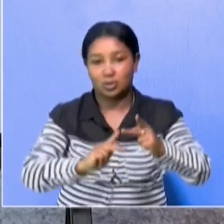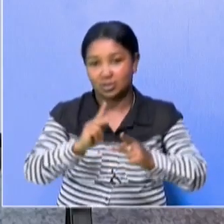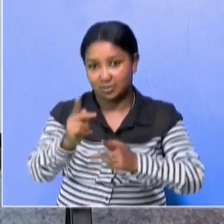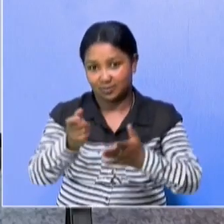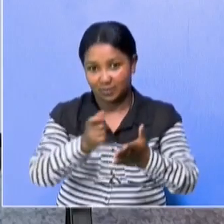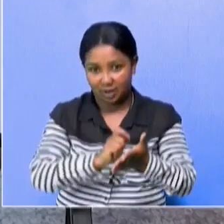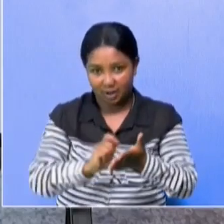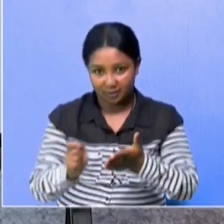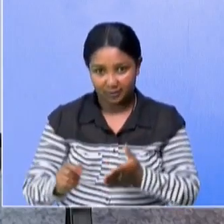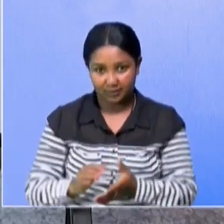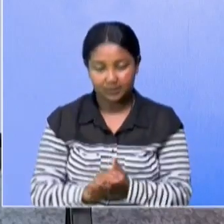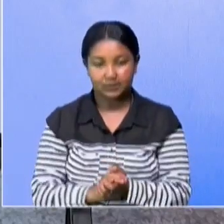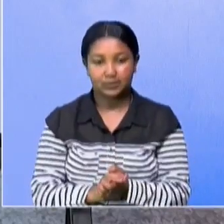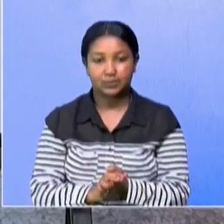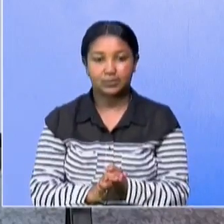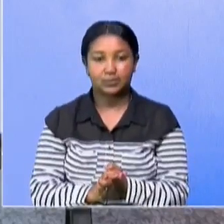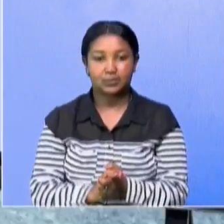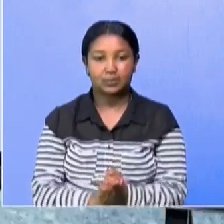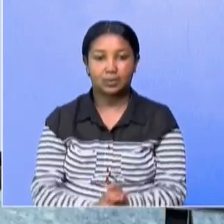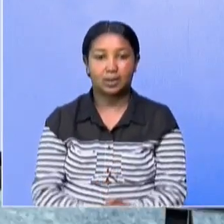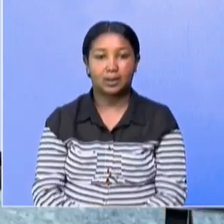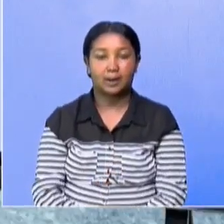writing.